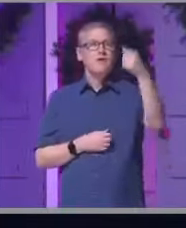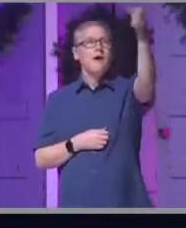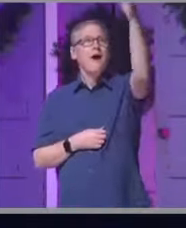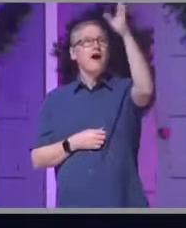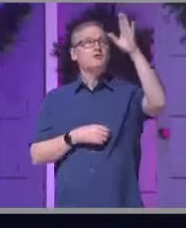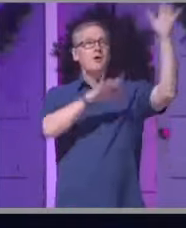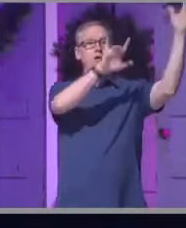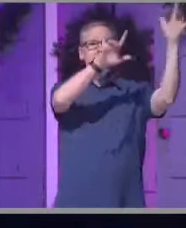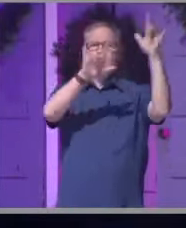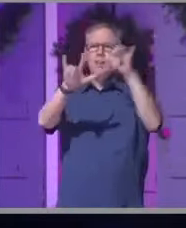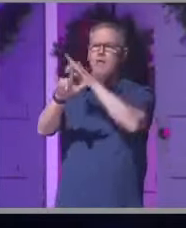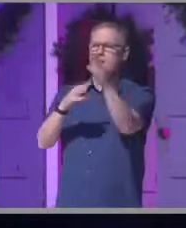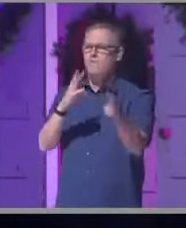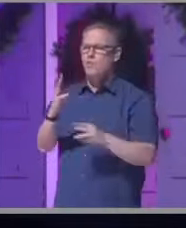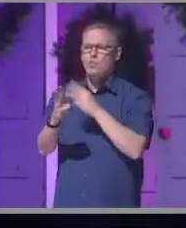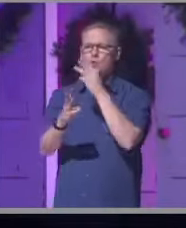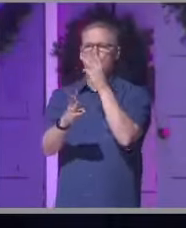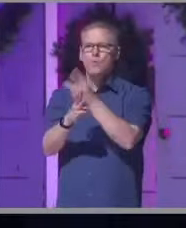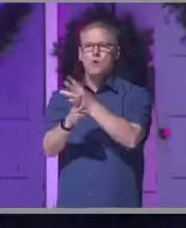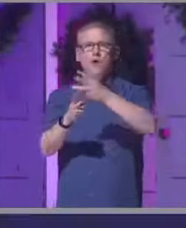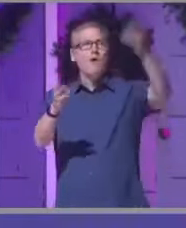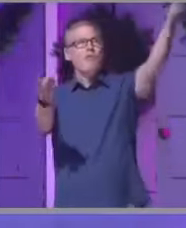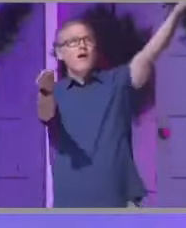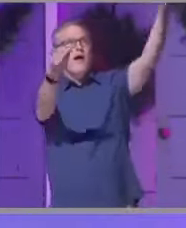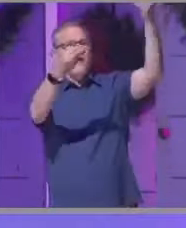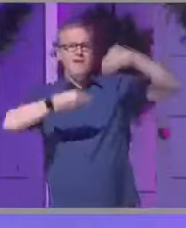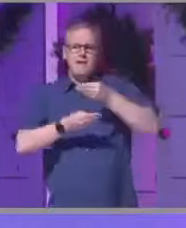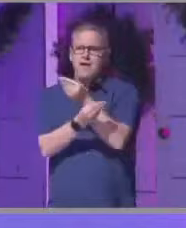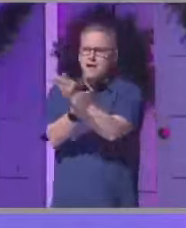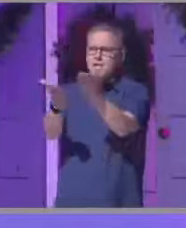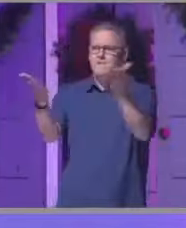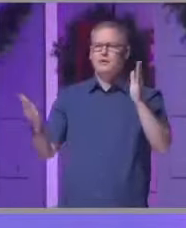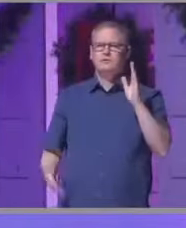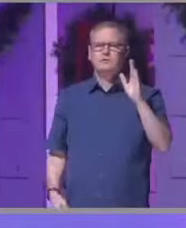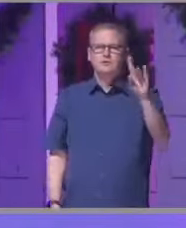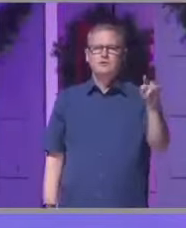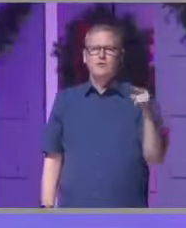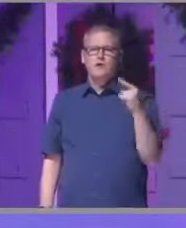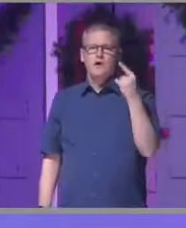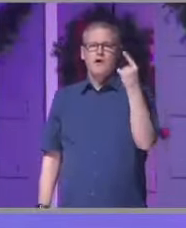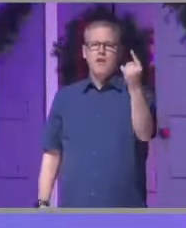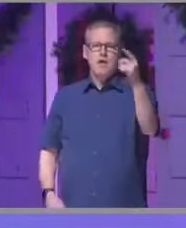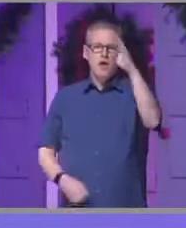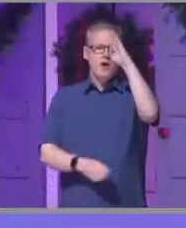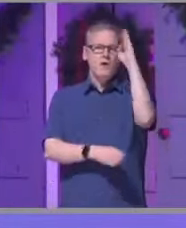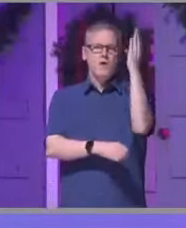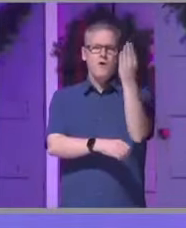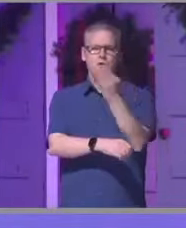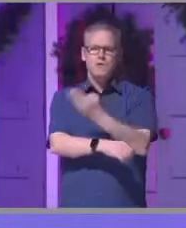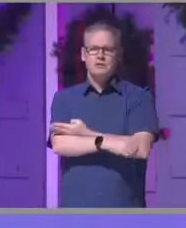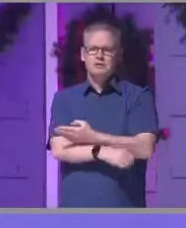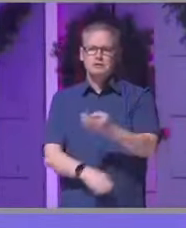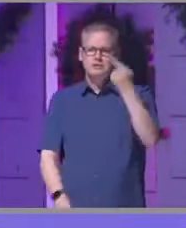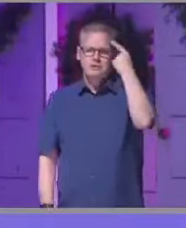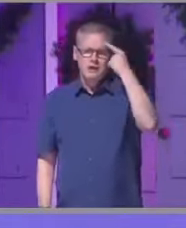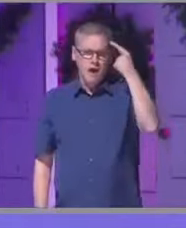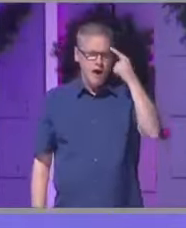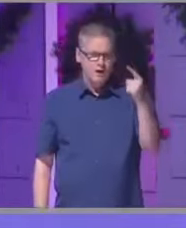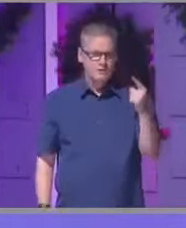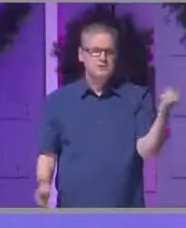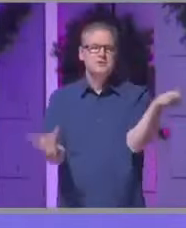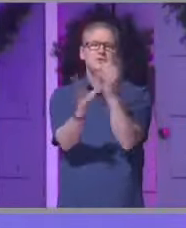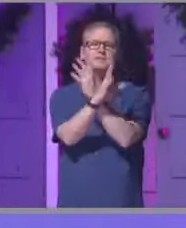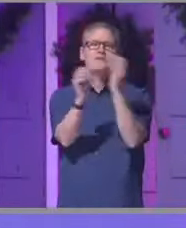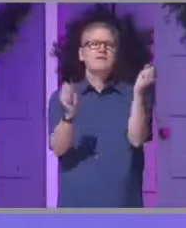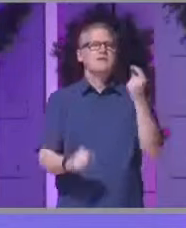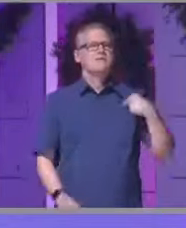For God so loved the world that he gave us his one and only Son